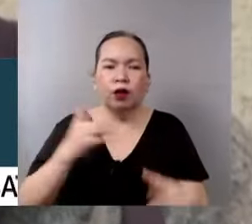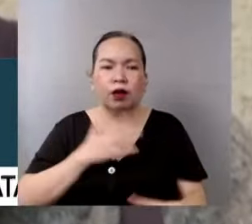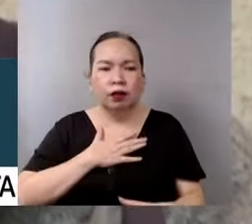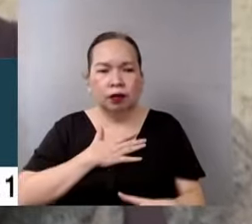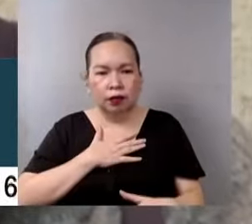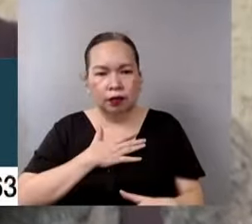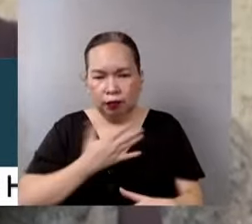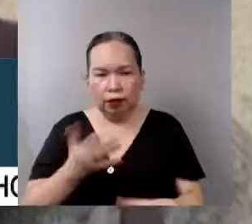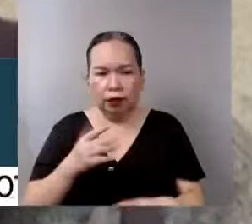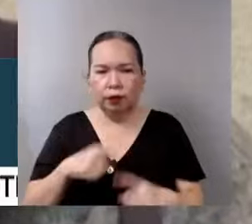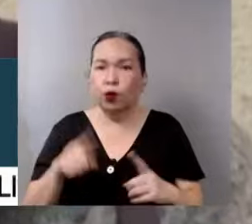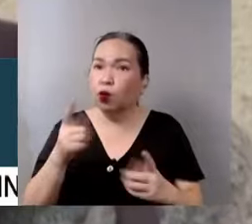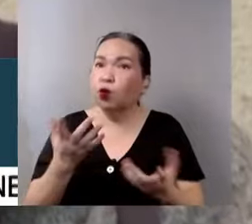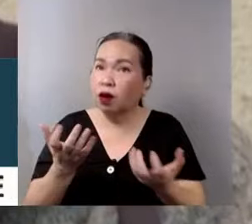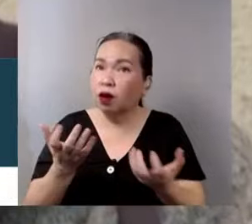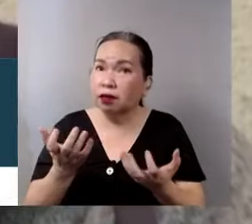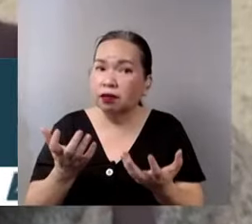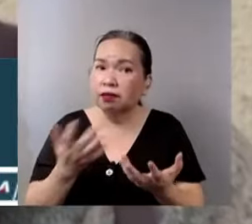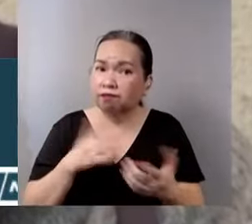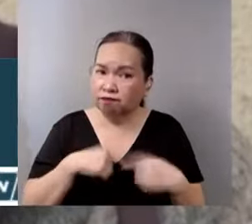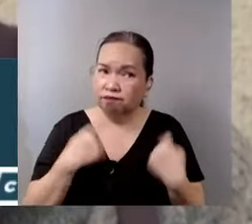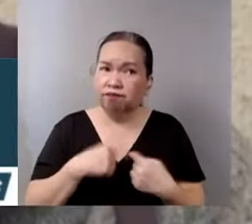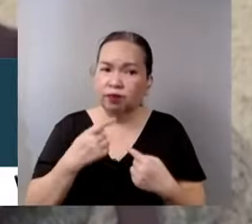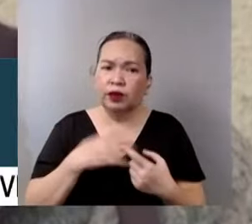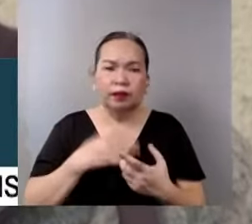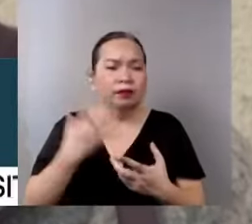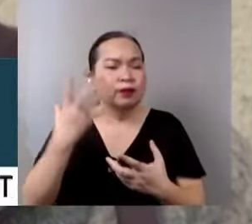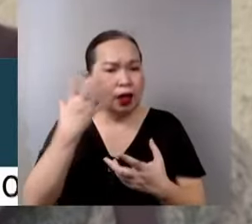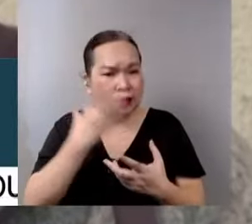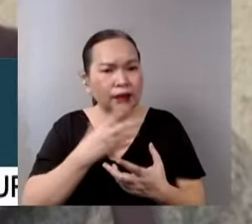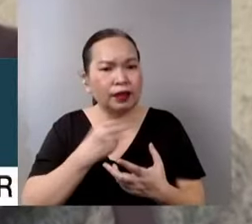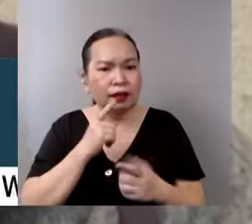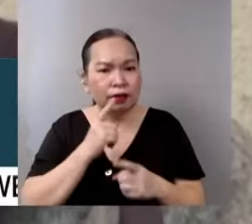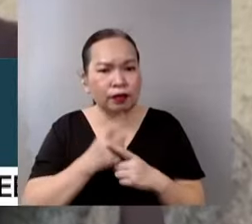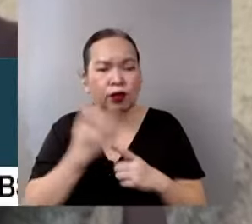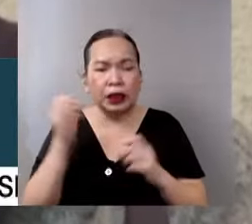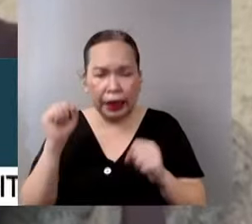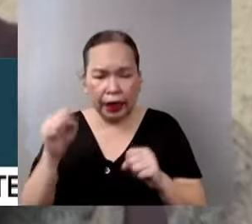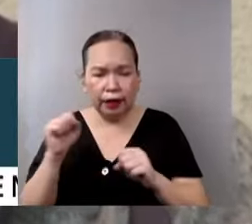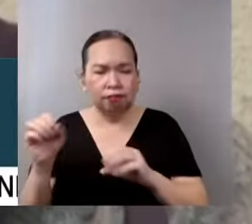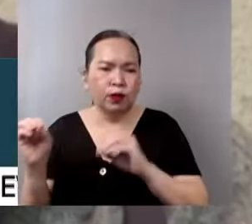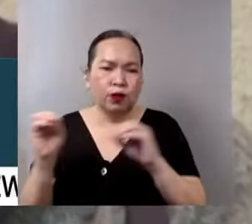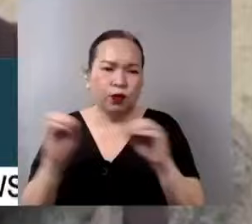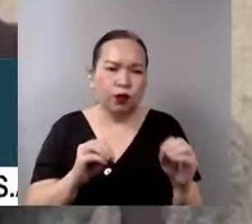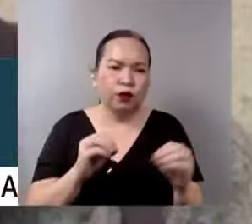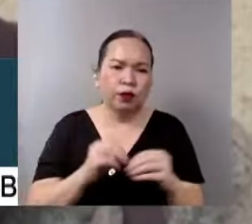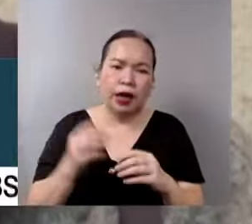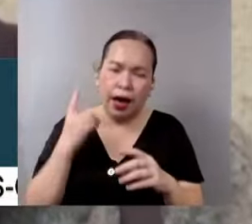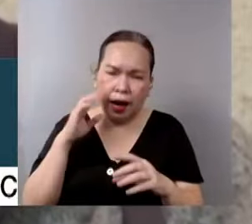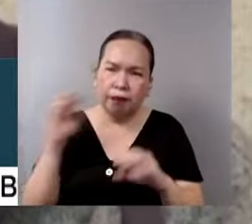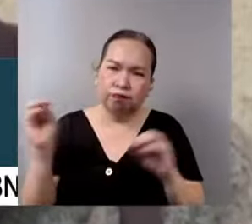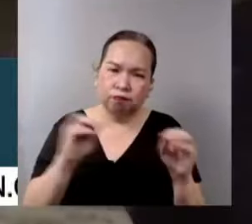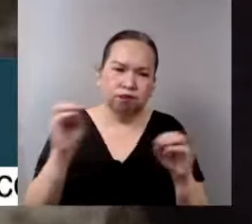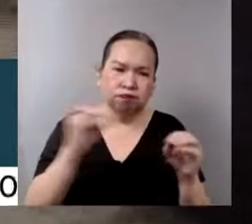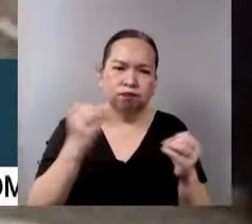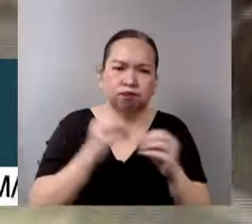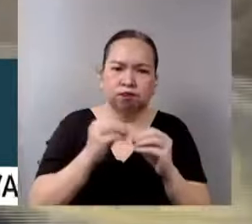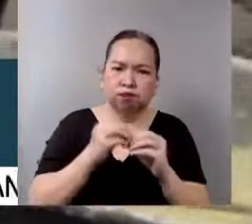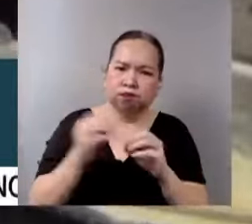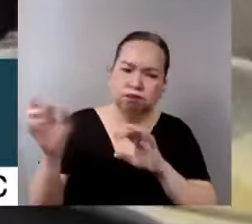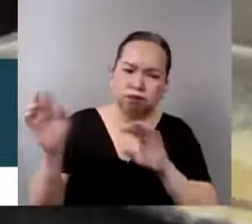will be attracted to this kind of life so much that they will make their move, and there will be more and more of us.